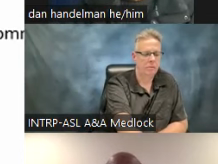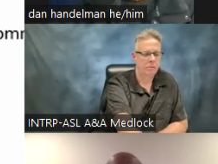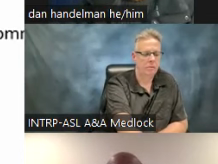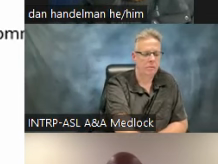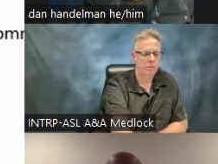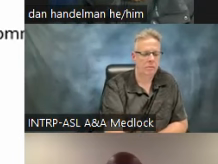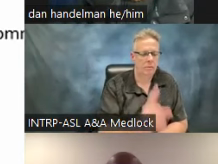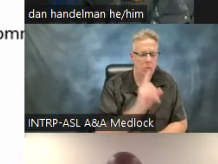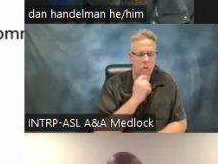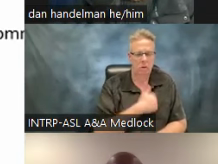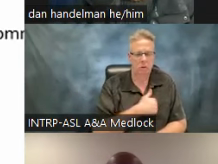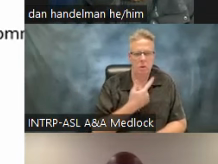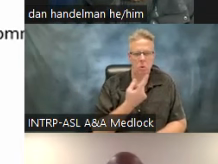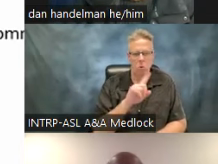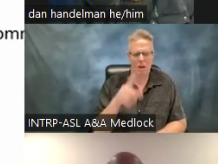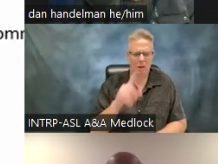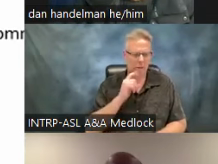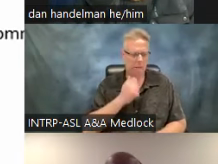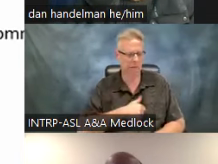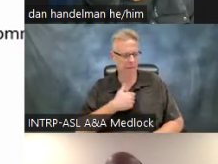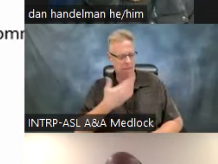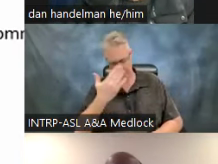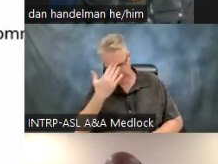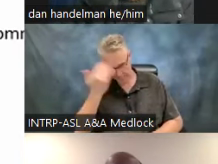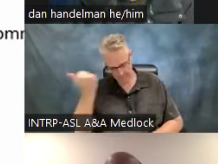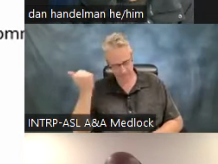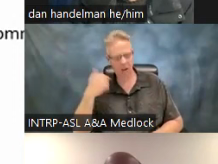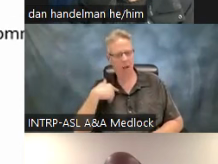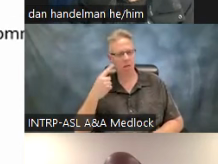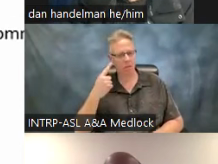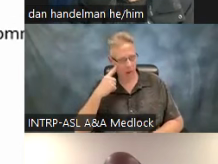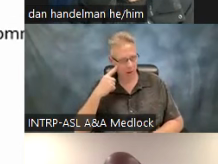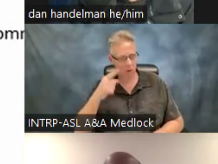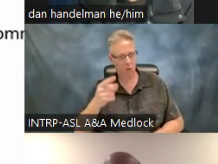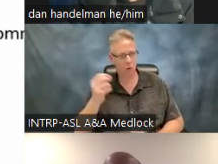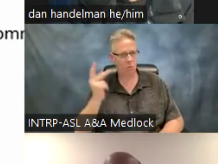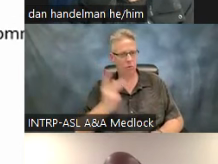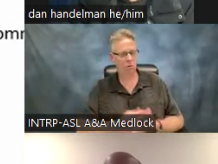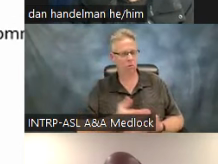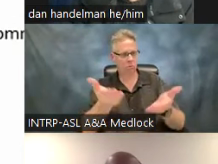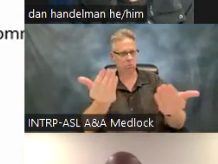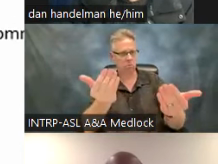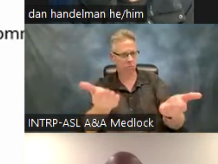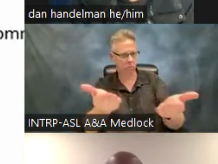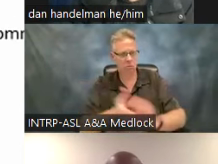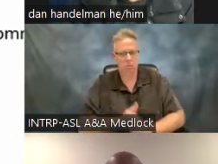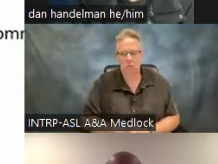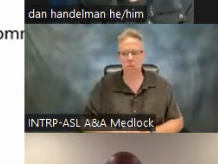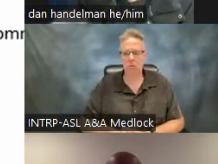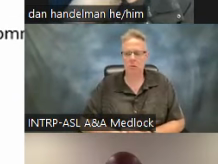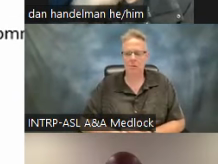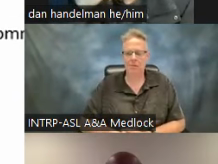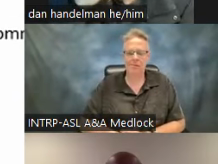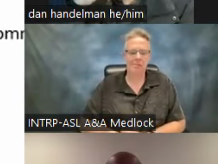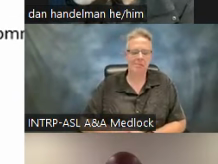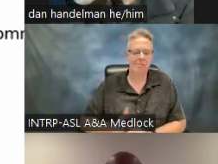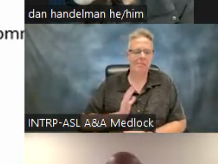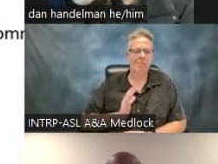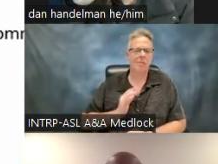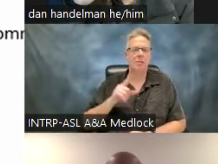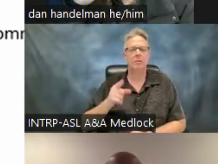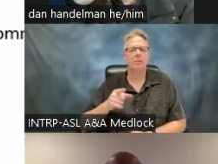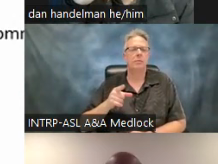Okay. question. Sure, sorry, I forgot. Yeah. I thought you were approving. Go ahead. Oh, no worries.